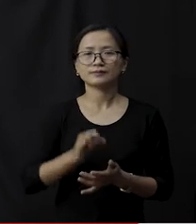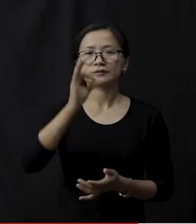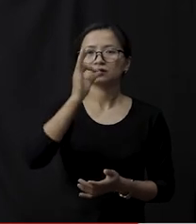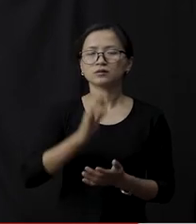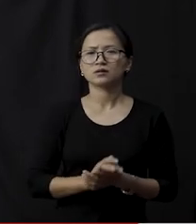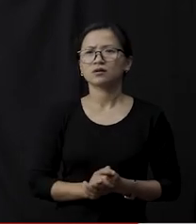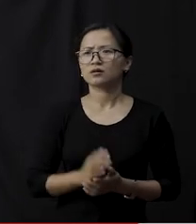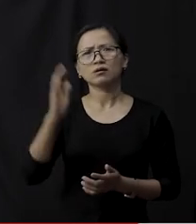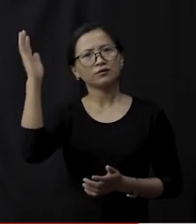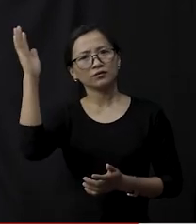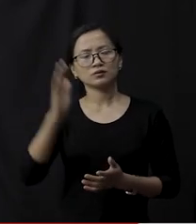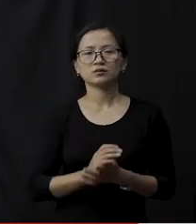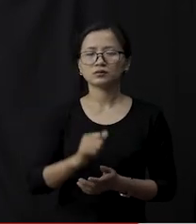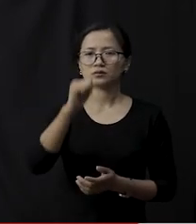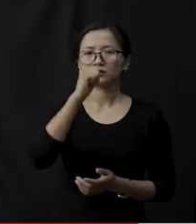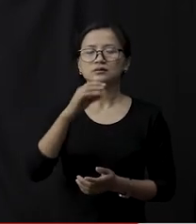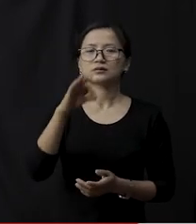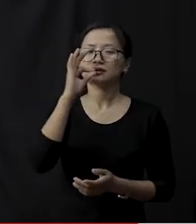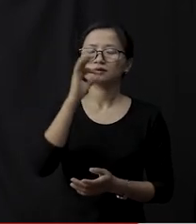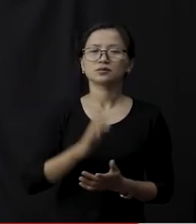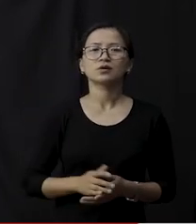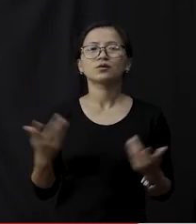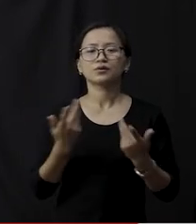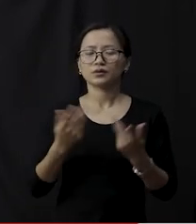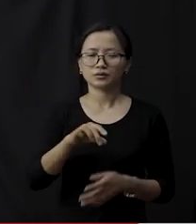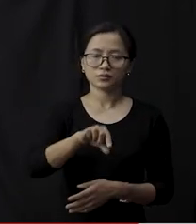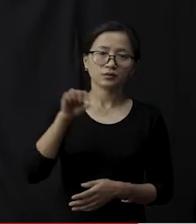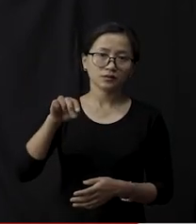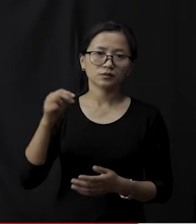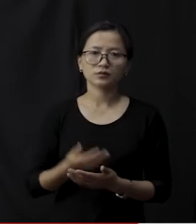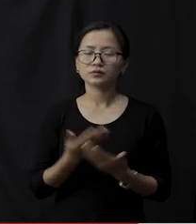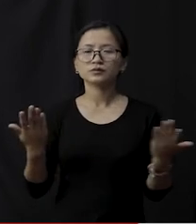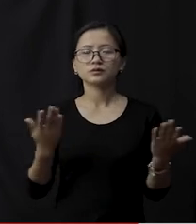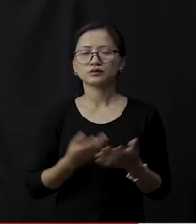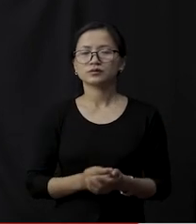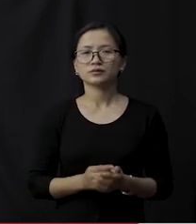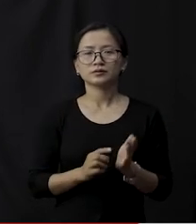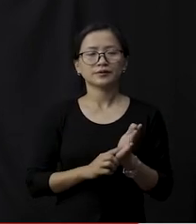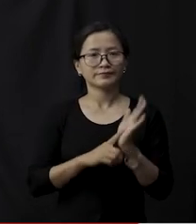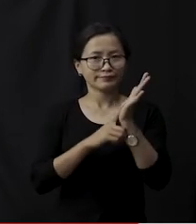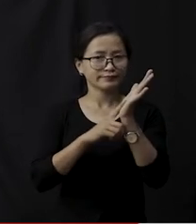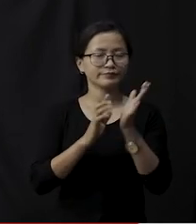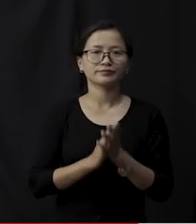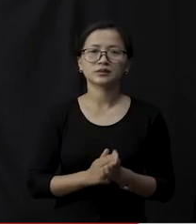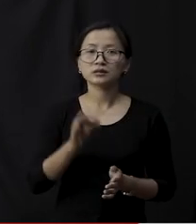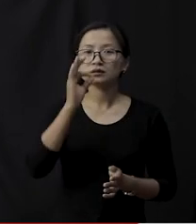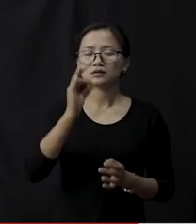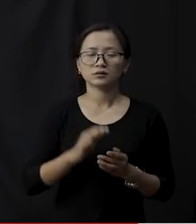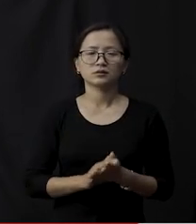In the afternoon, we drink tea. So, students, where do we get this tea leaf from the